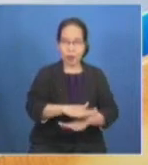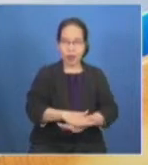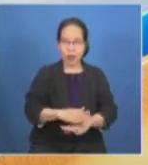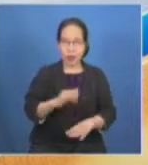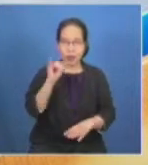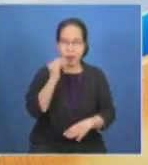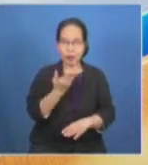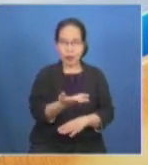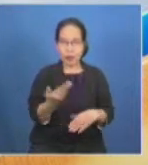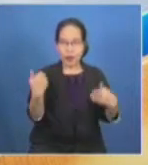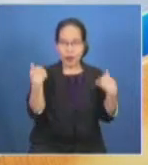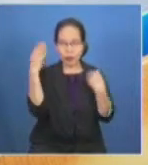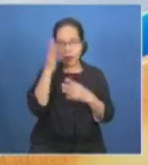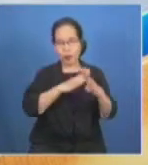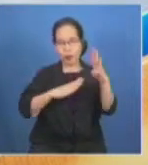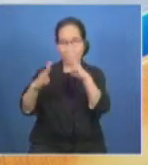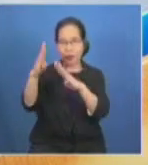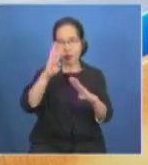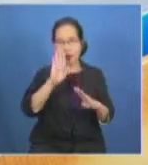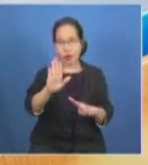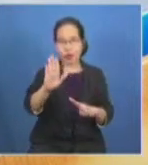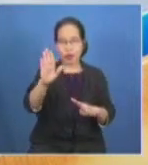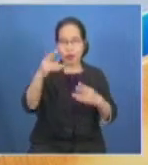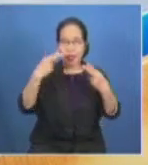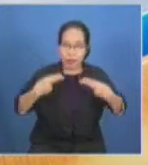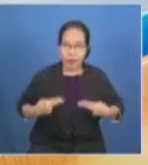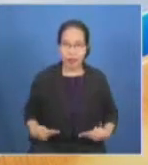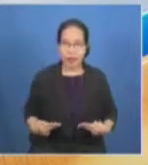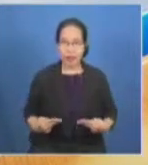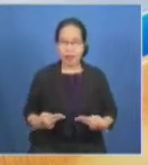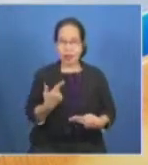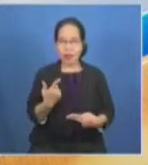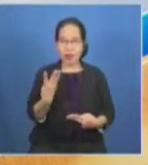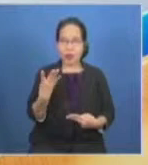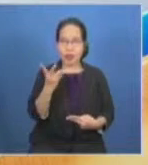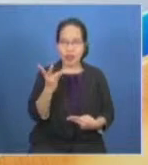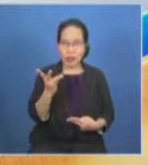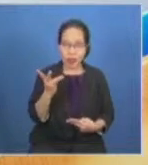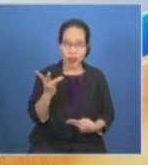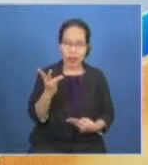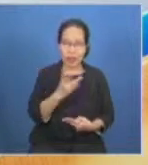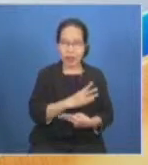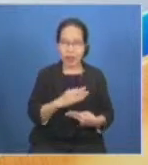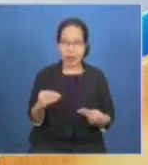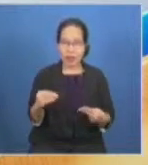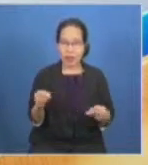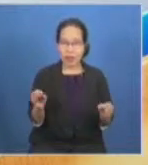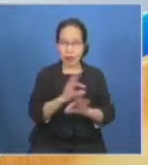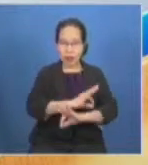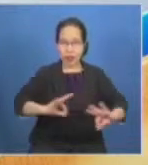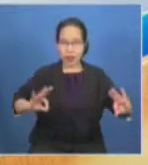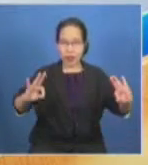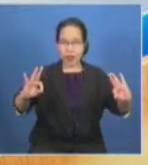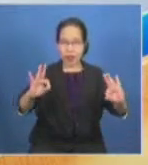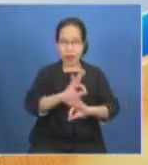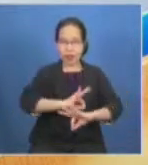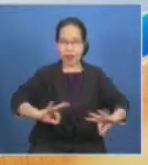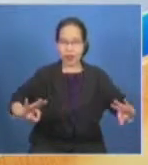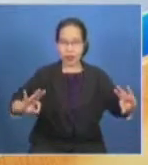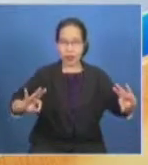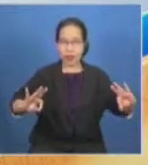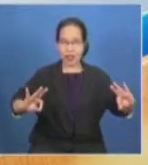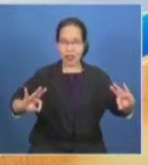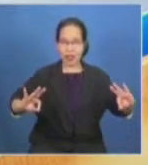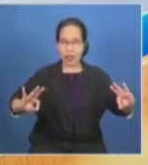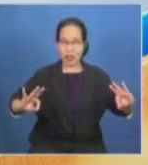you advice if you have problems with your health. That's open 24/7. There's